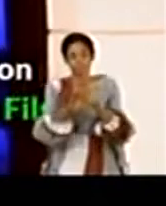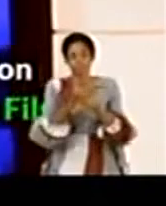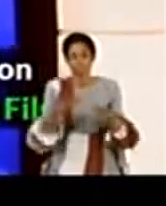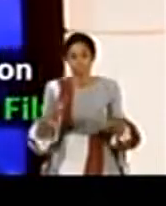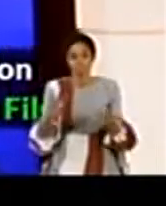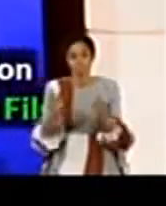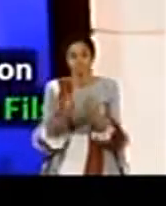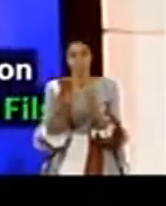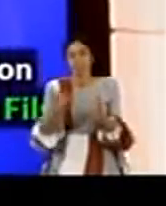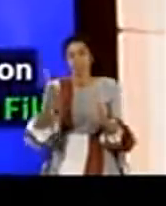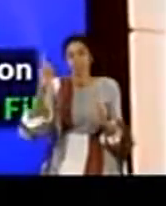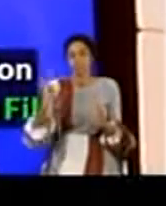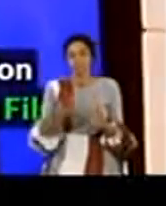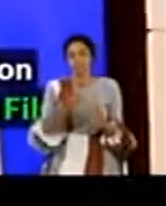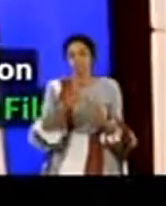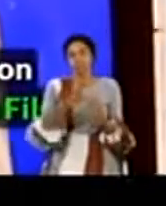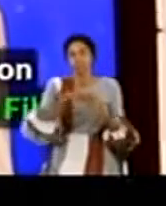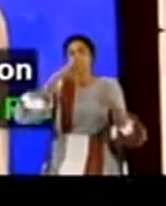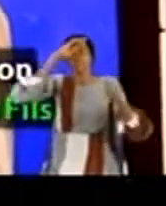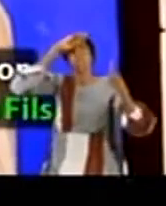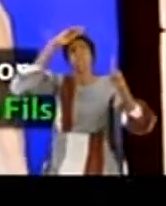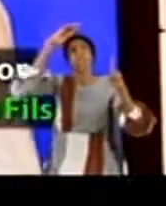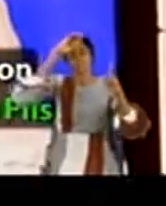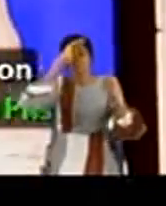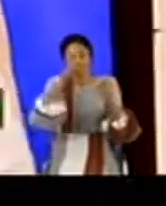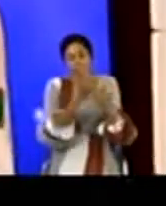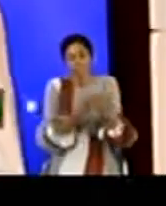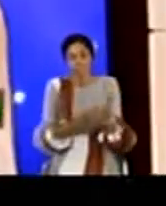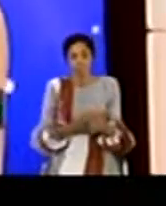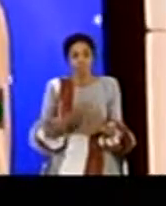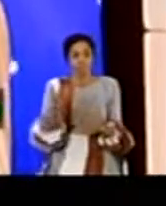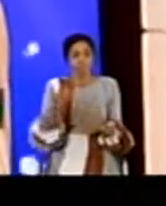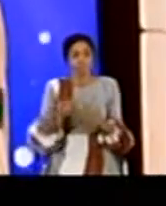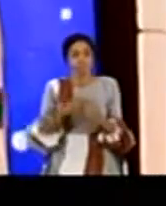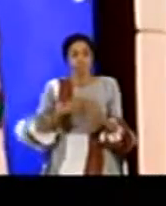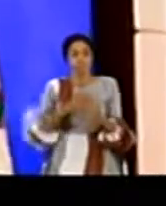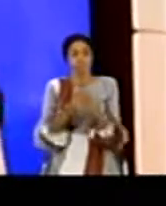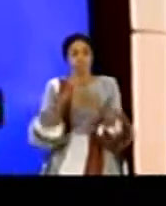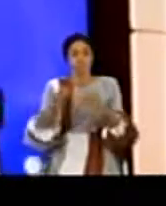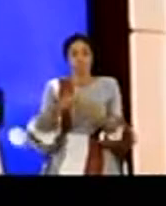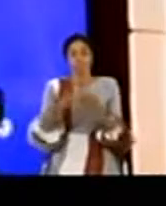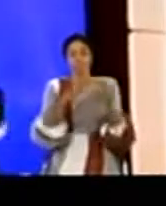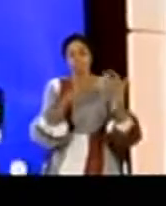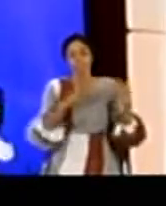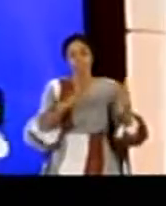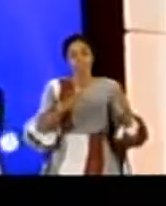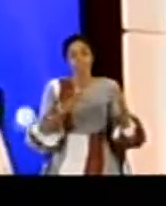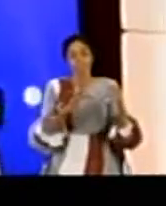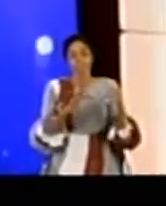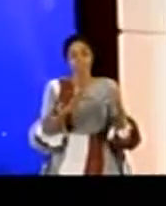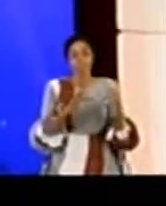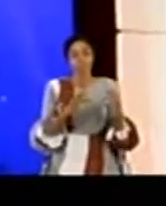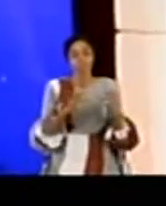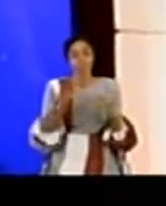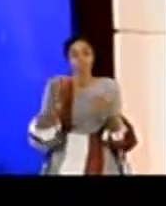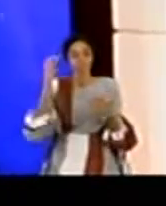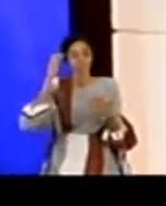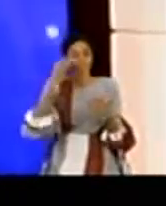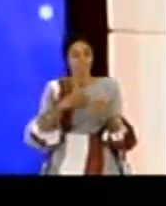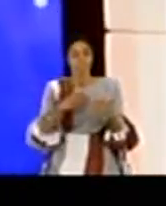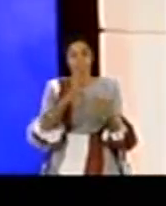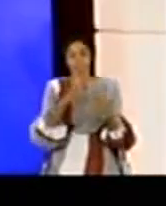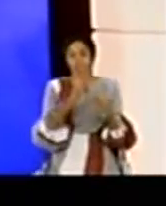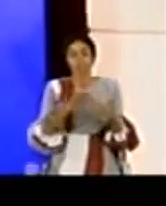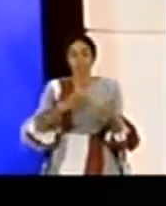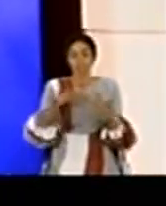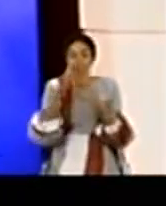helpless, without God or his son. Then my Savior in mercy heard and